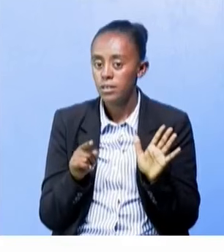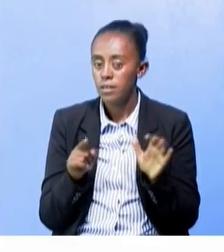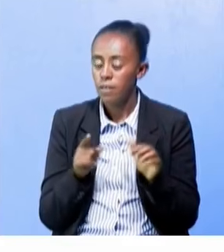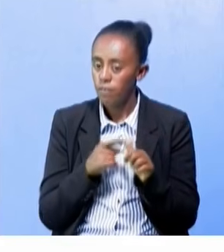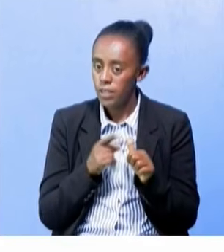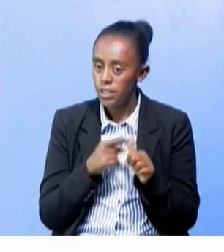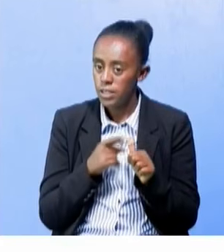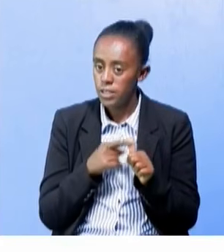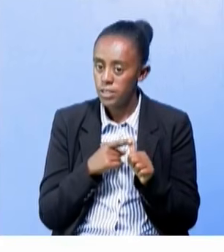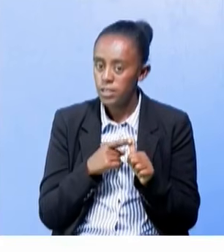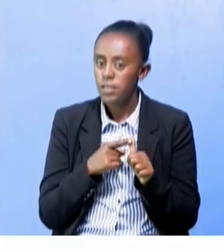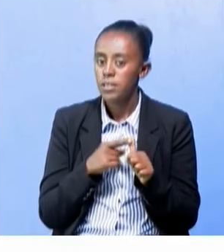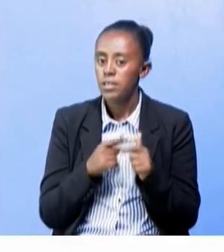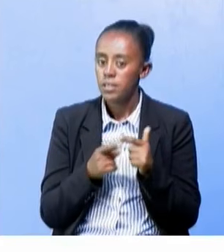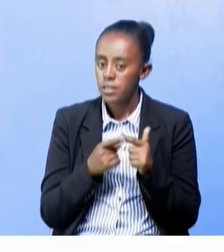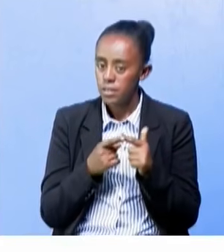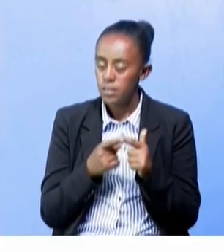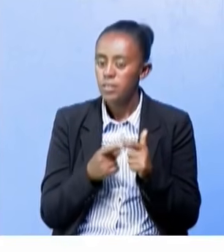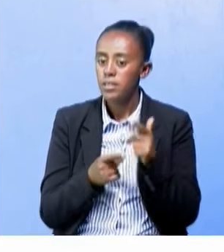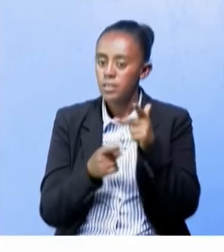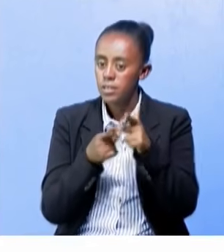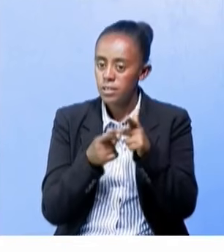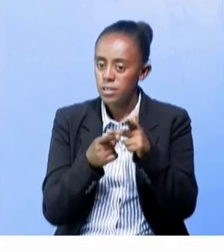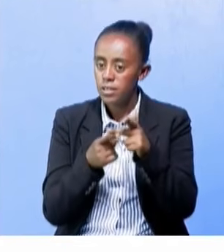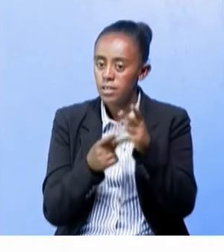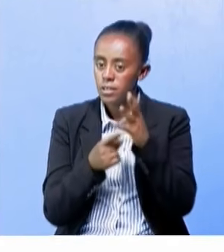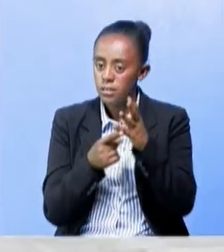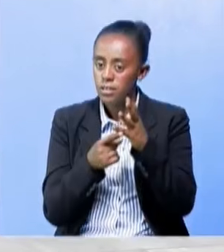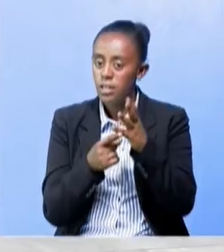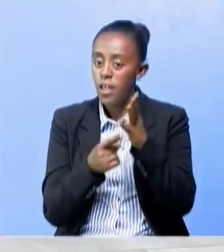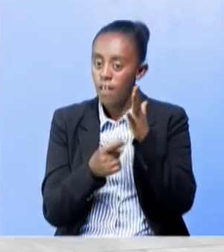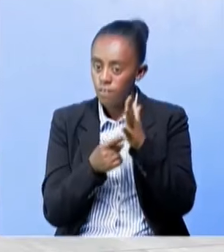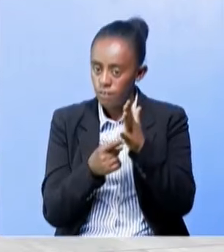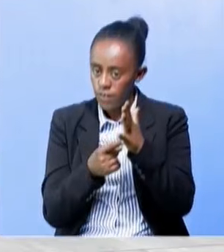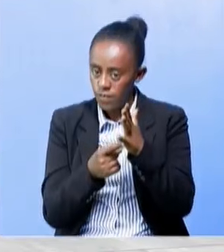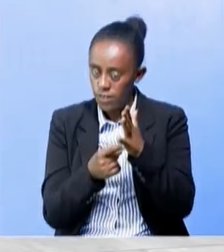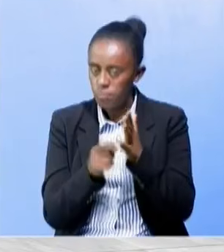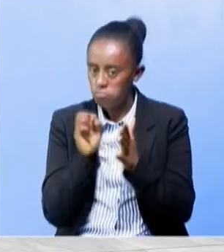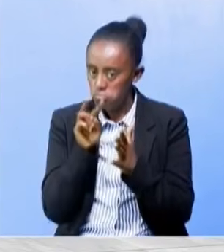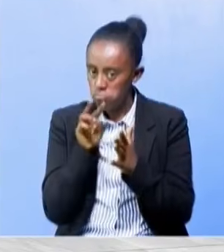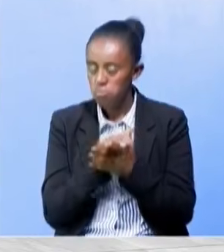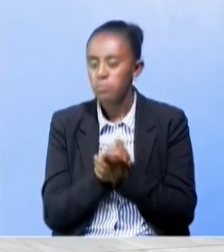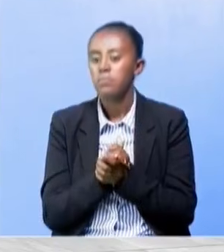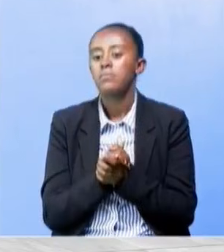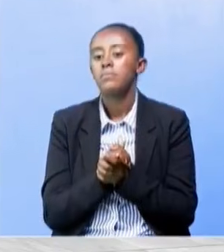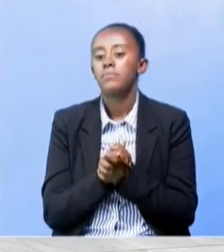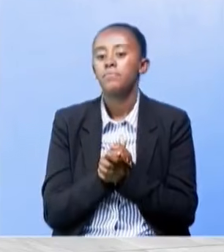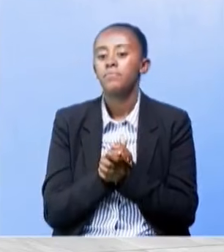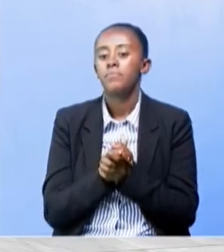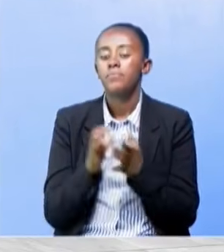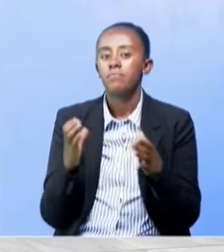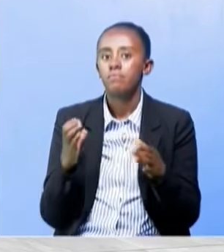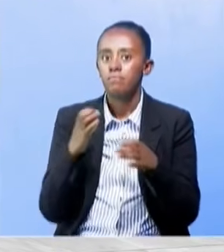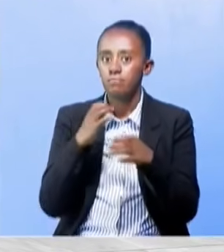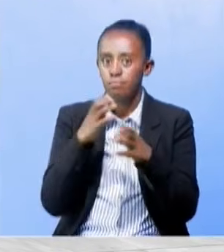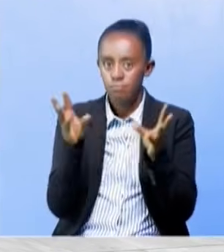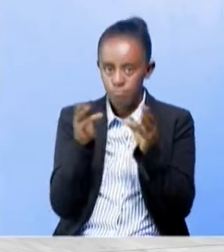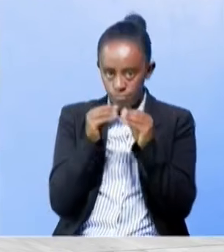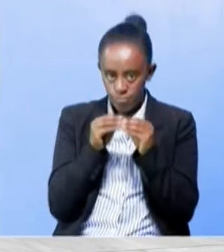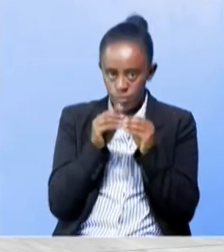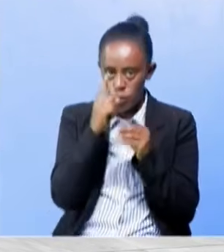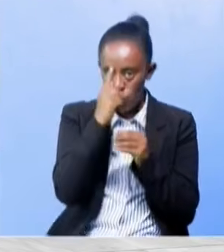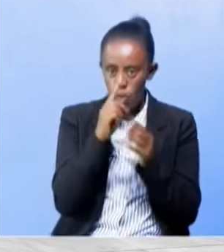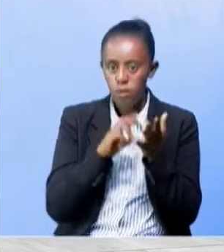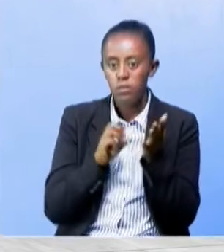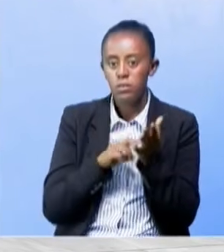first, second, third, fourth, and fifth. Now let's bring them together and read